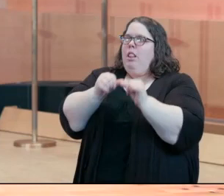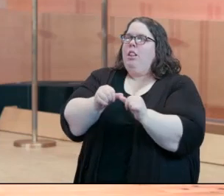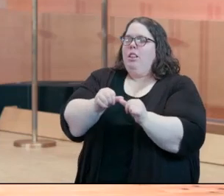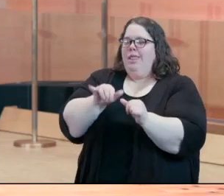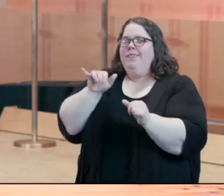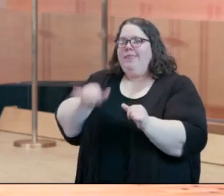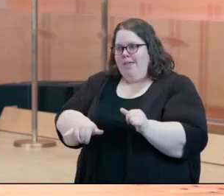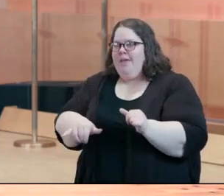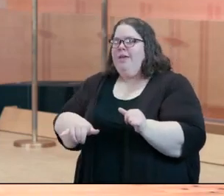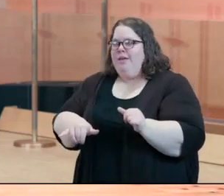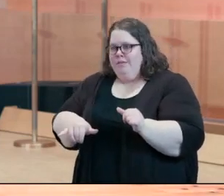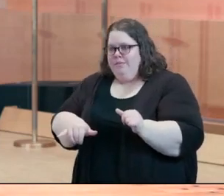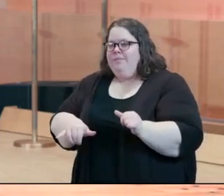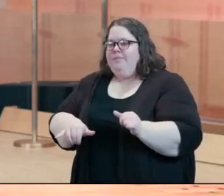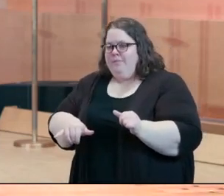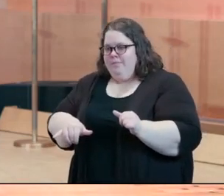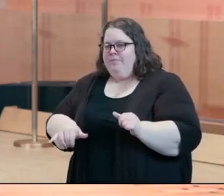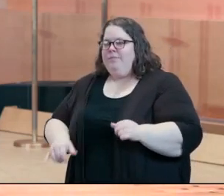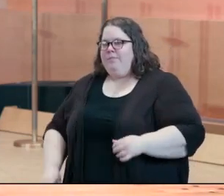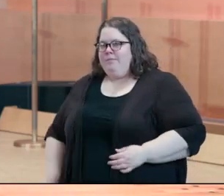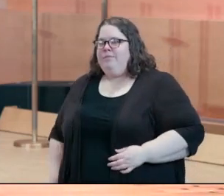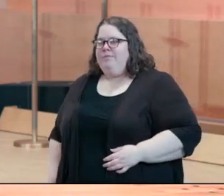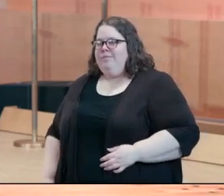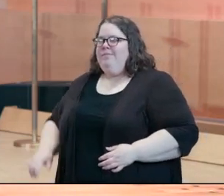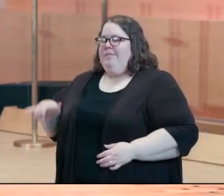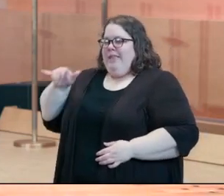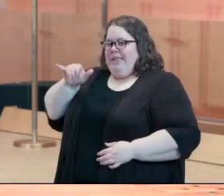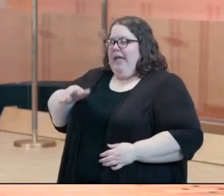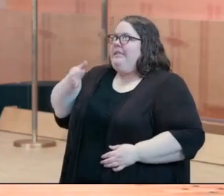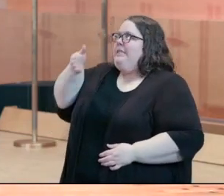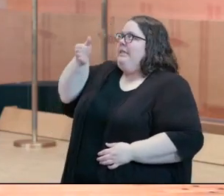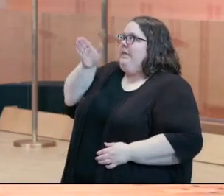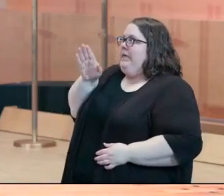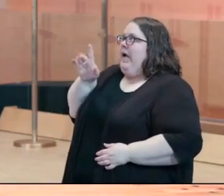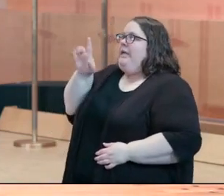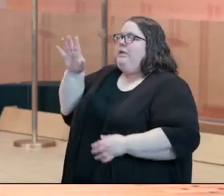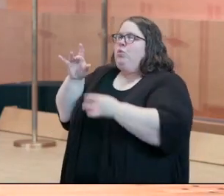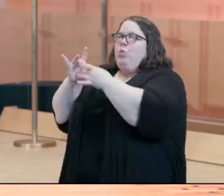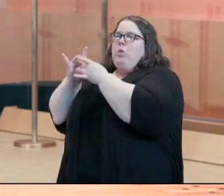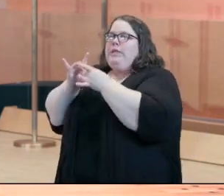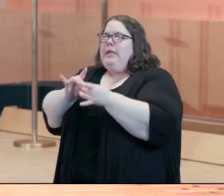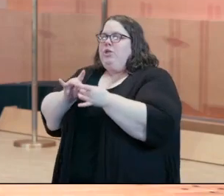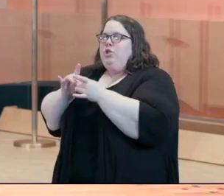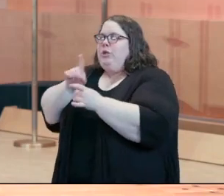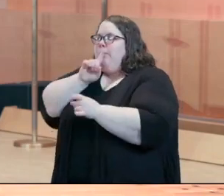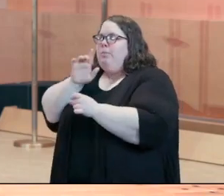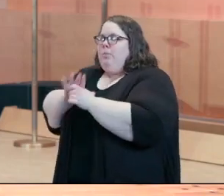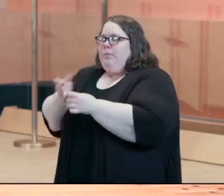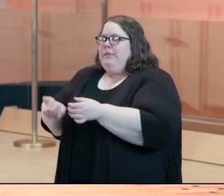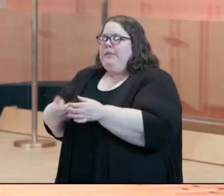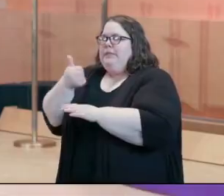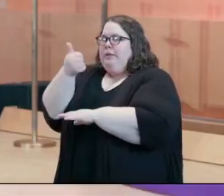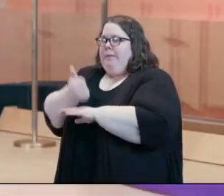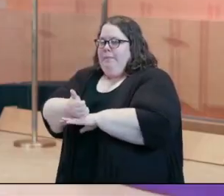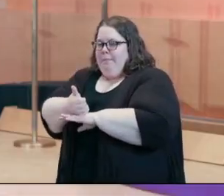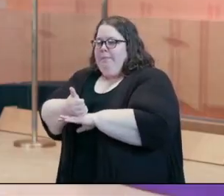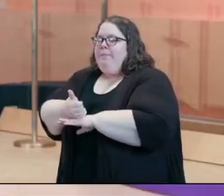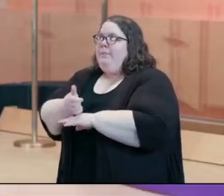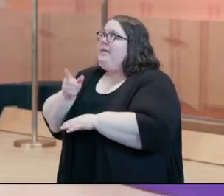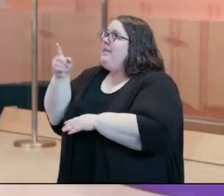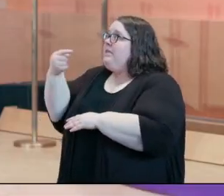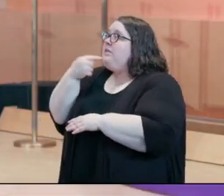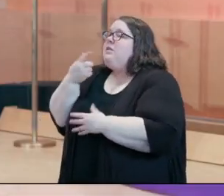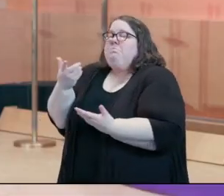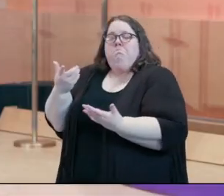That's the kind of relationship that God is entering into, where he is binding himself